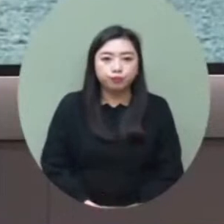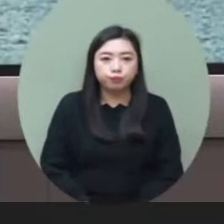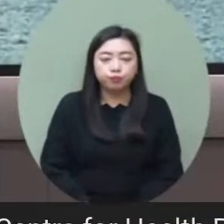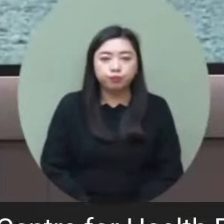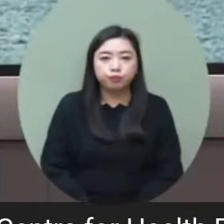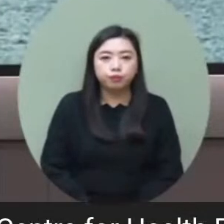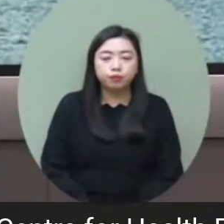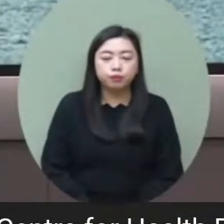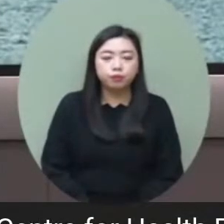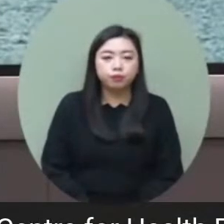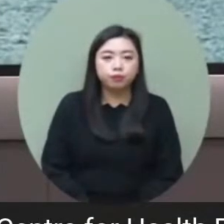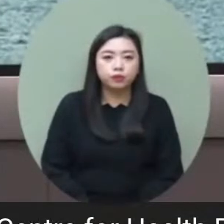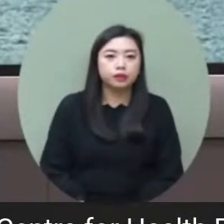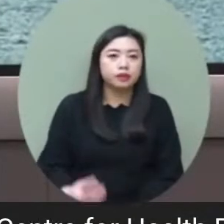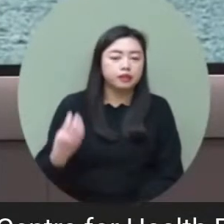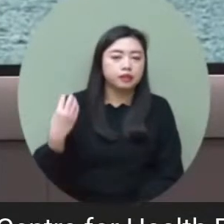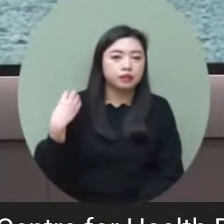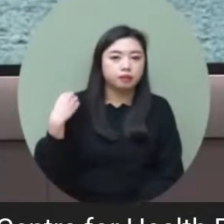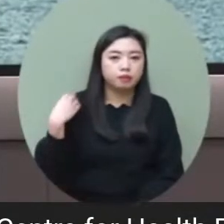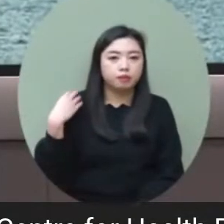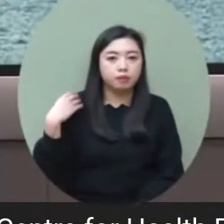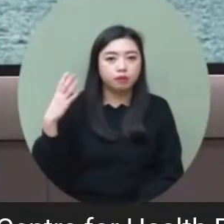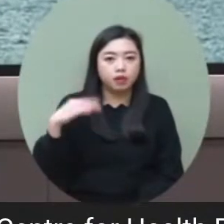cases. Good afternoon.